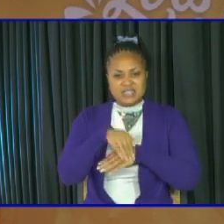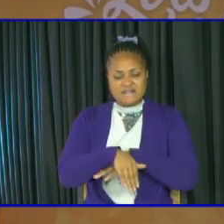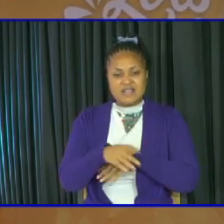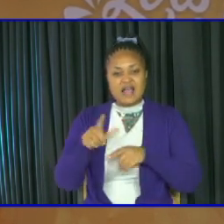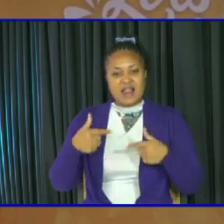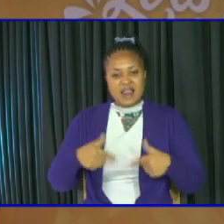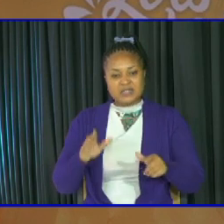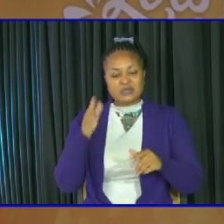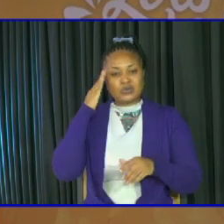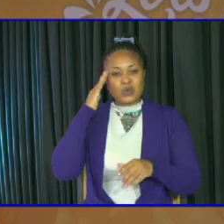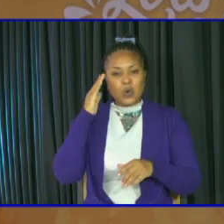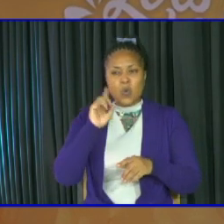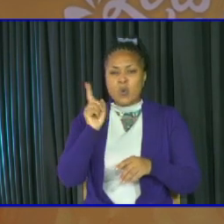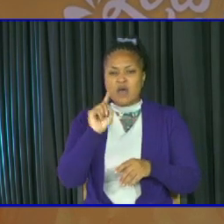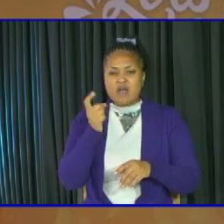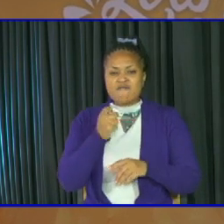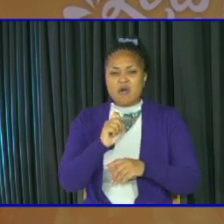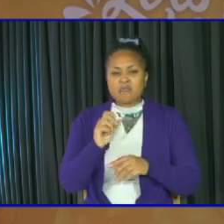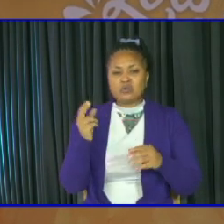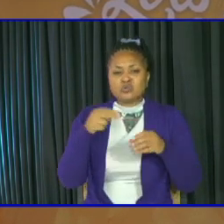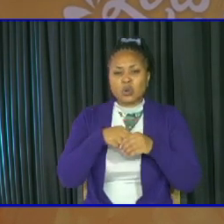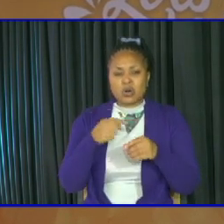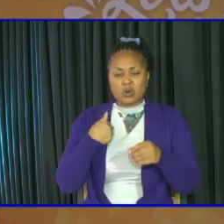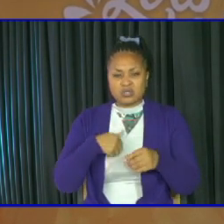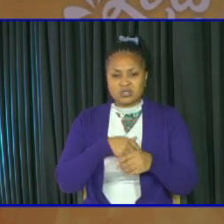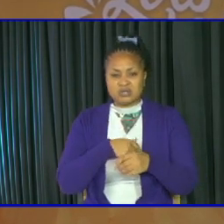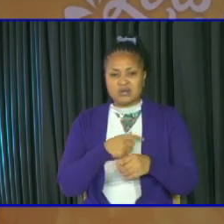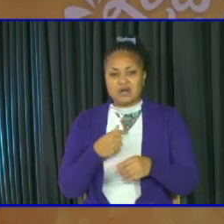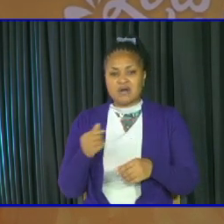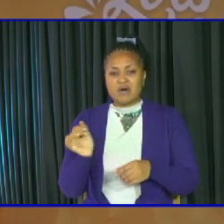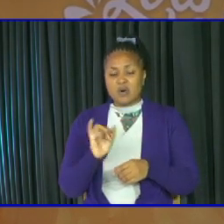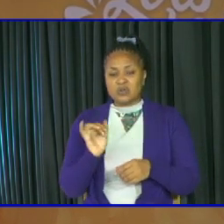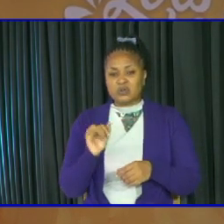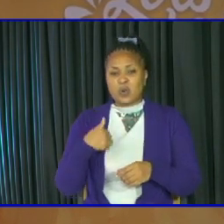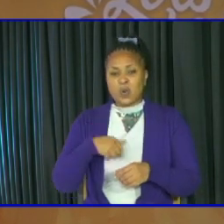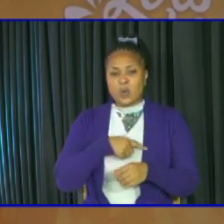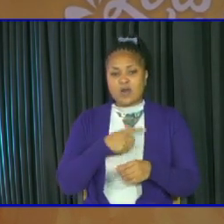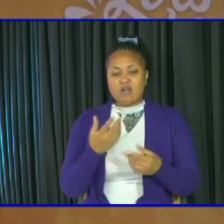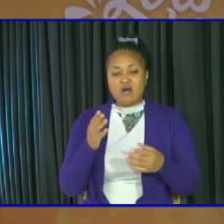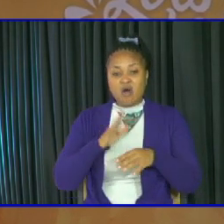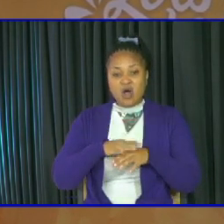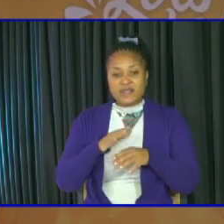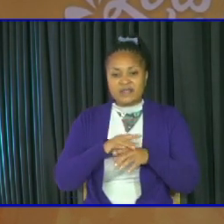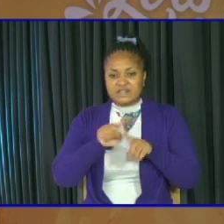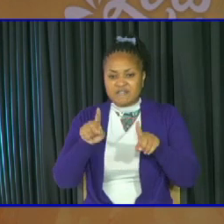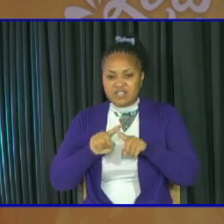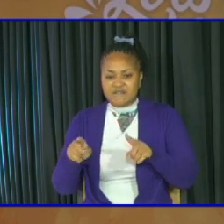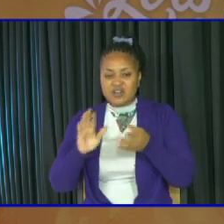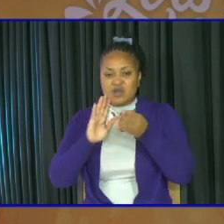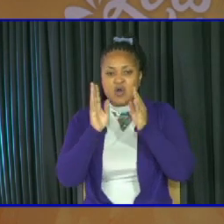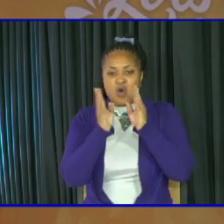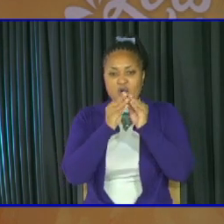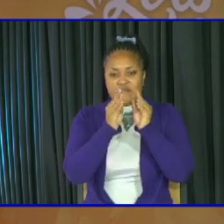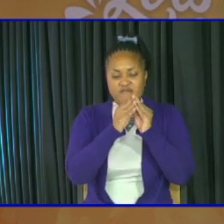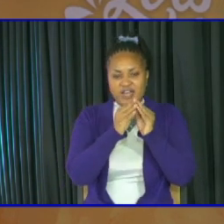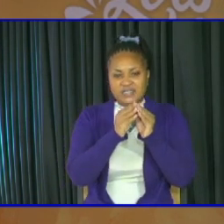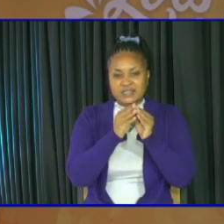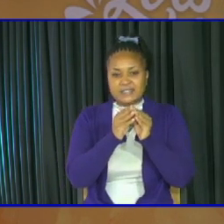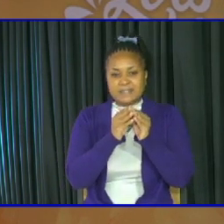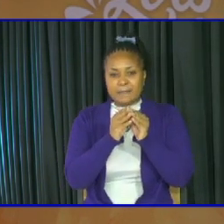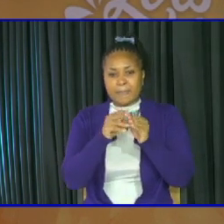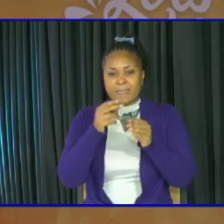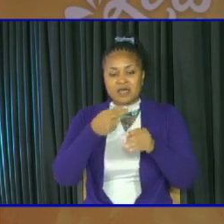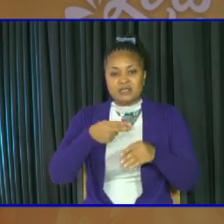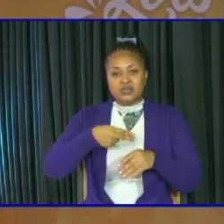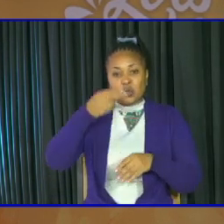us from. We're also streaming to you on our varied conference platforms on Northeast Jamaica Conference, North